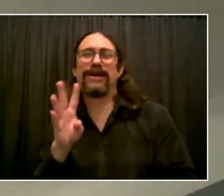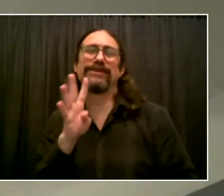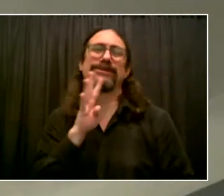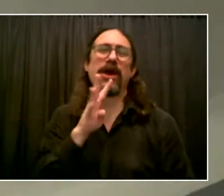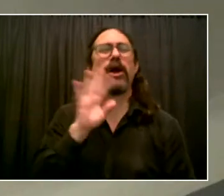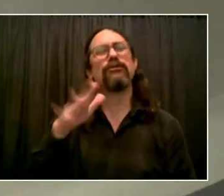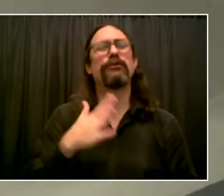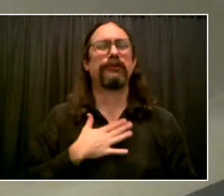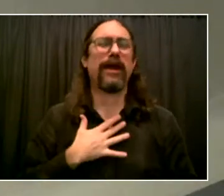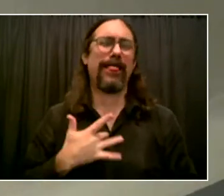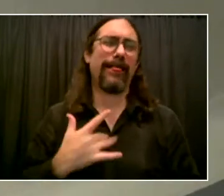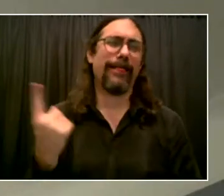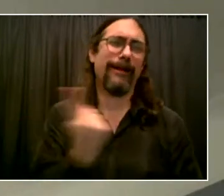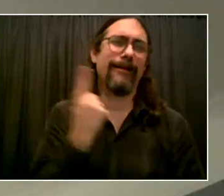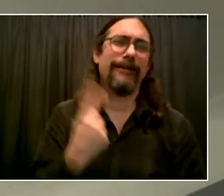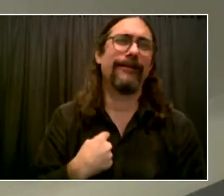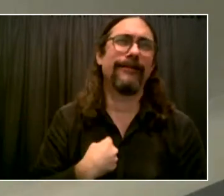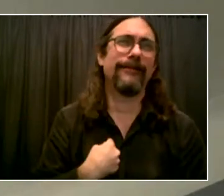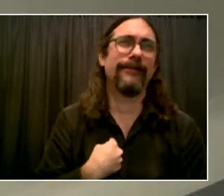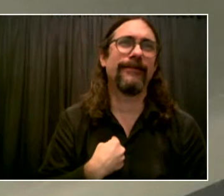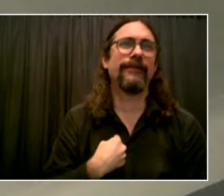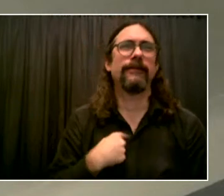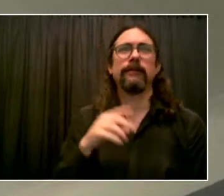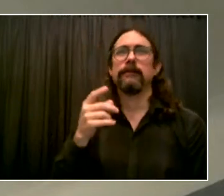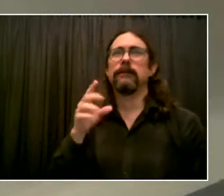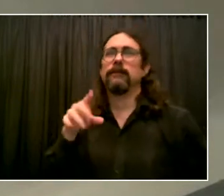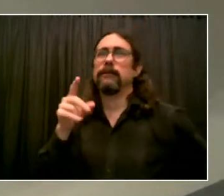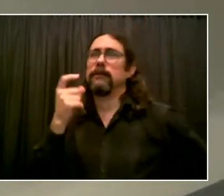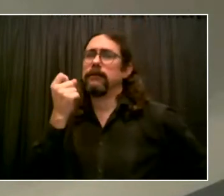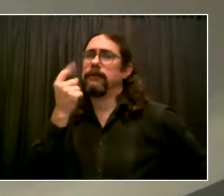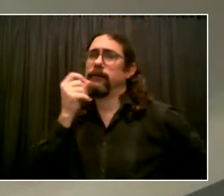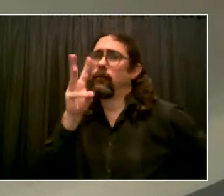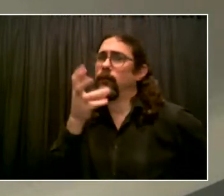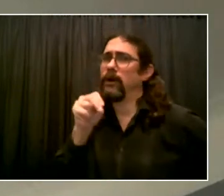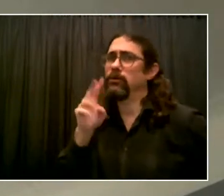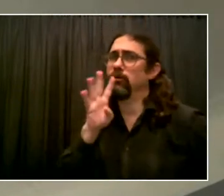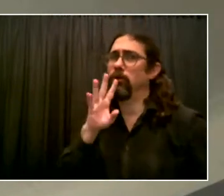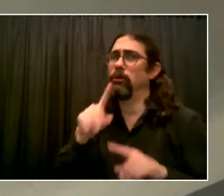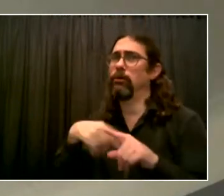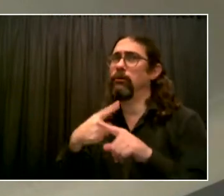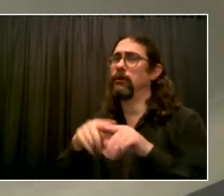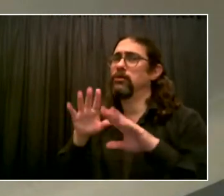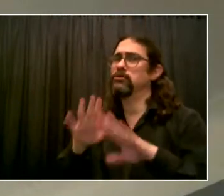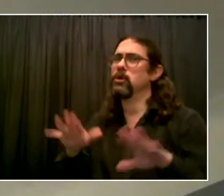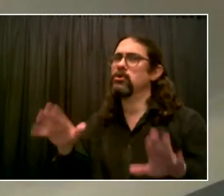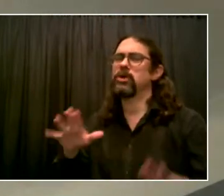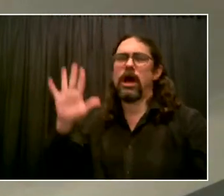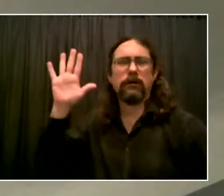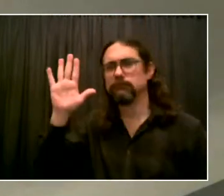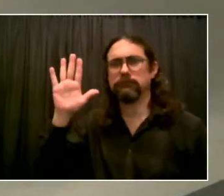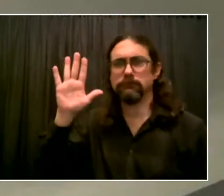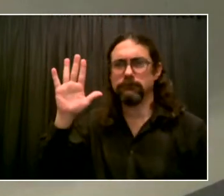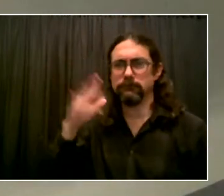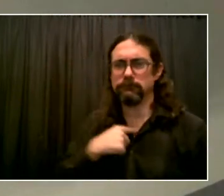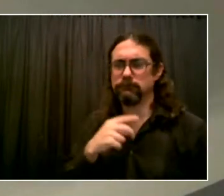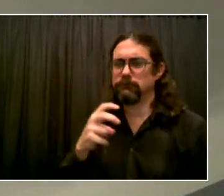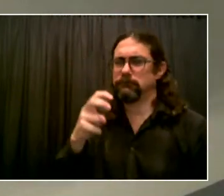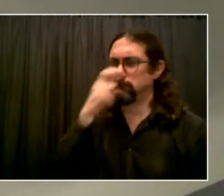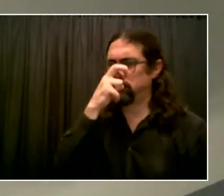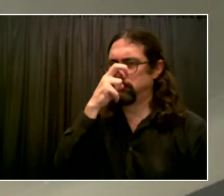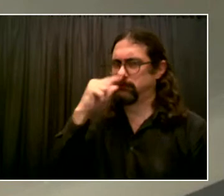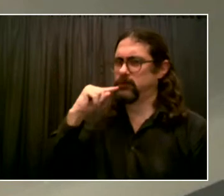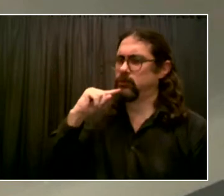Your initiatives and the initiatives of those in the city of New York and also the state of New